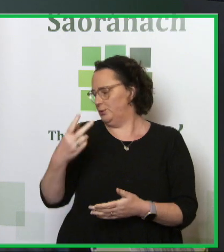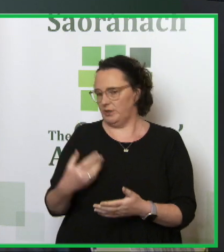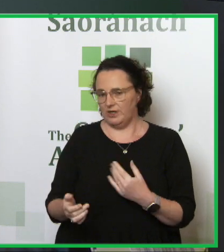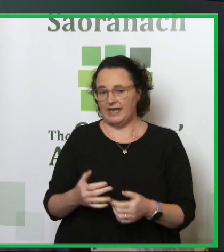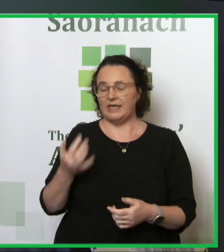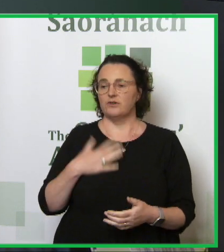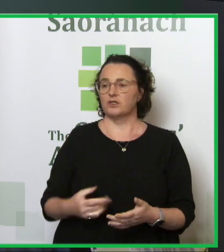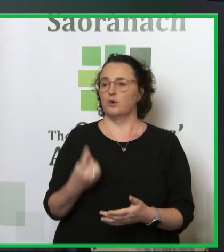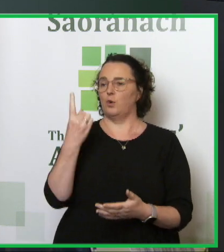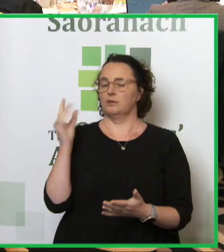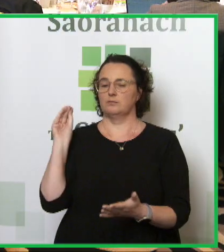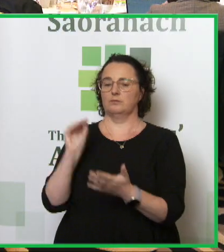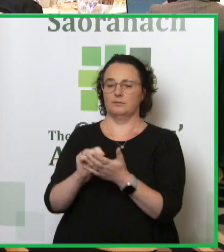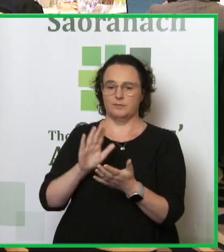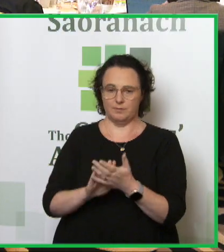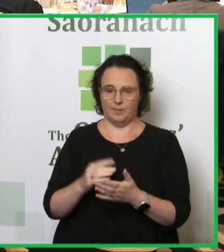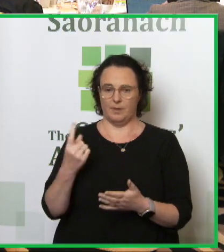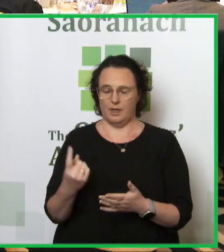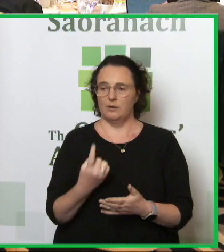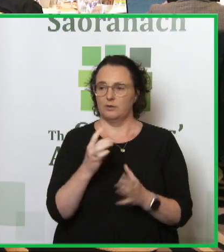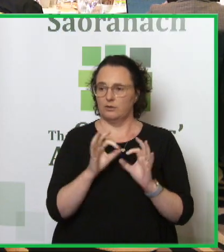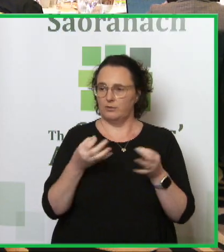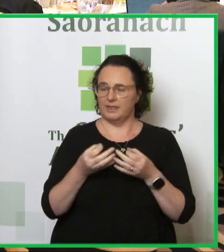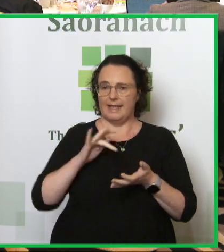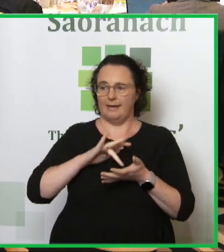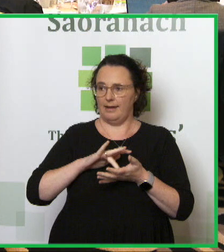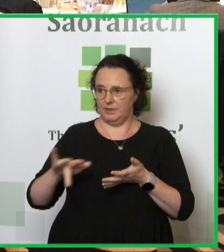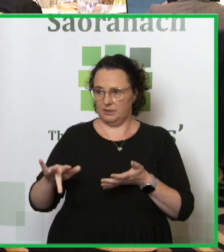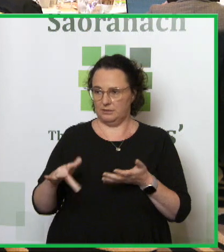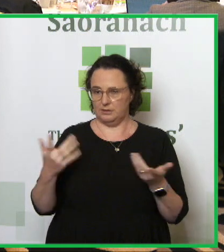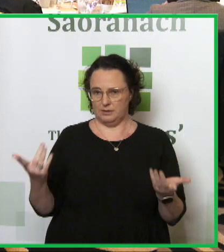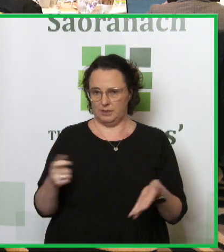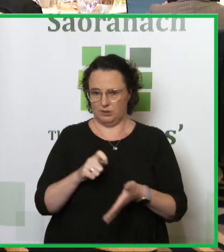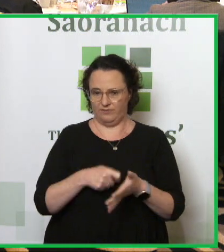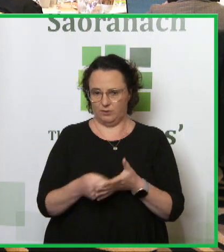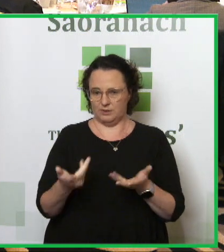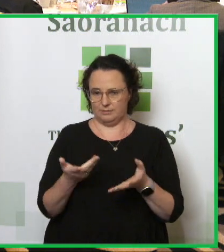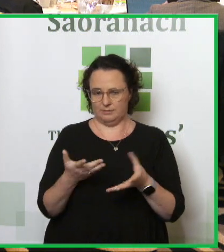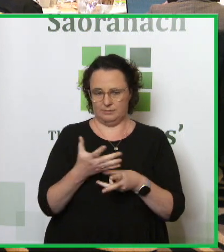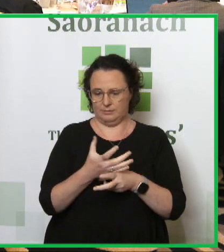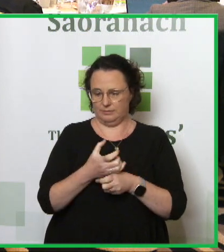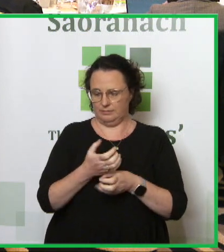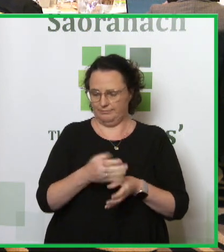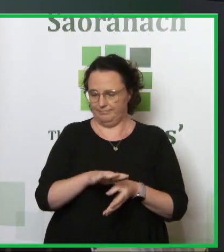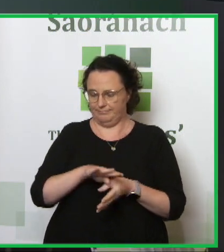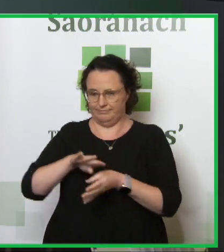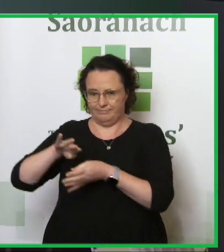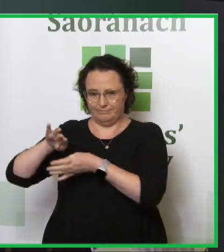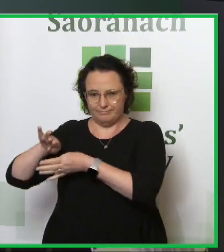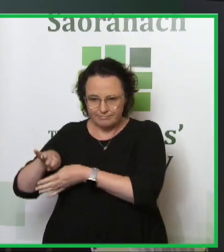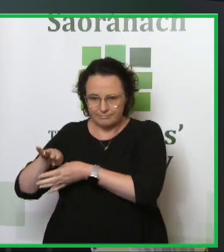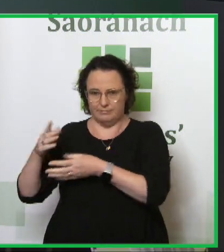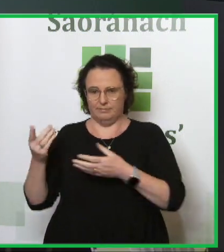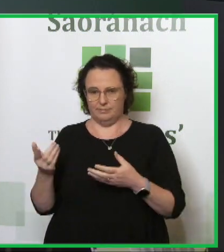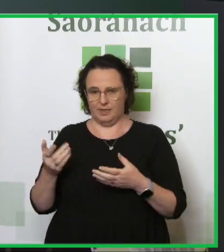1 on the ballot paper and you're in one of the groups that's eliminated at some stage, then your vote is literally put aside and doesn't carry on. So if you